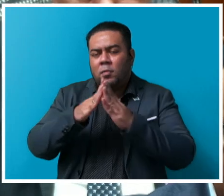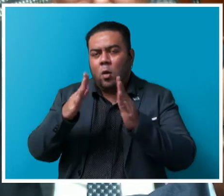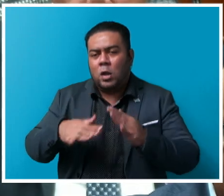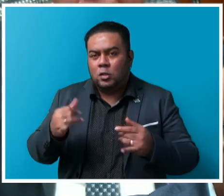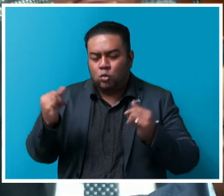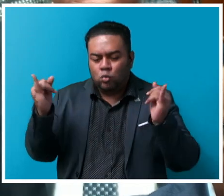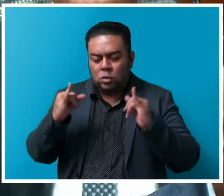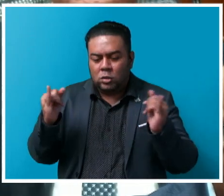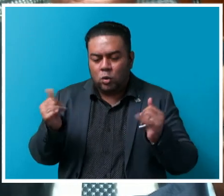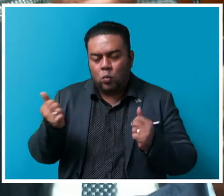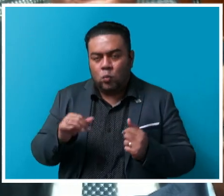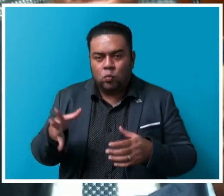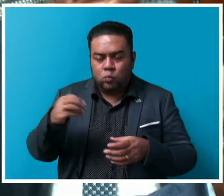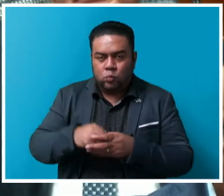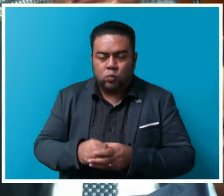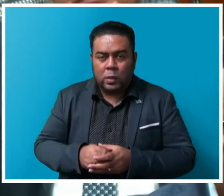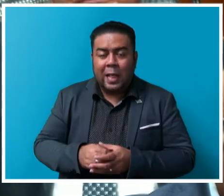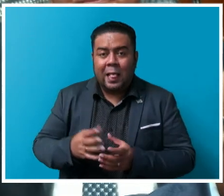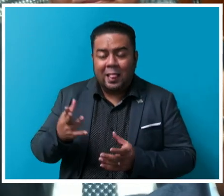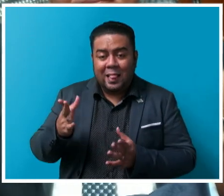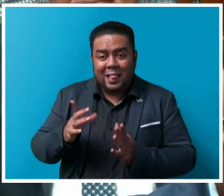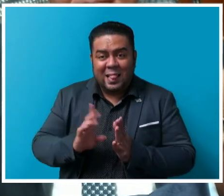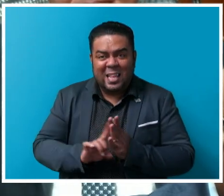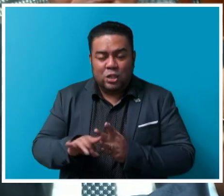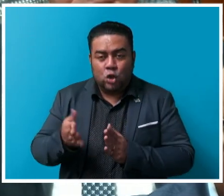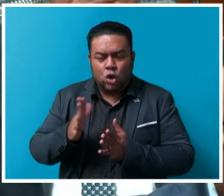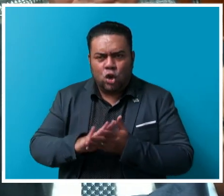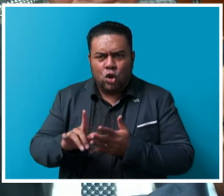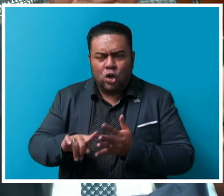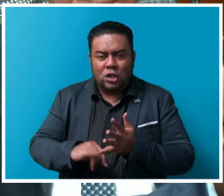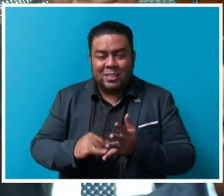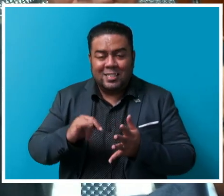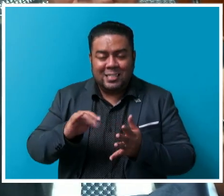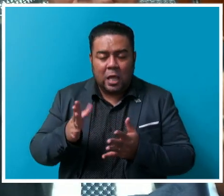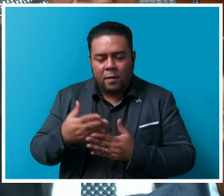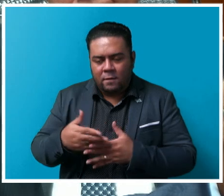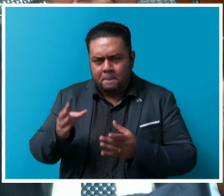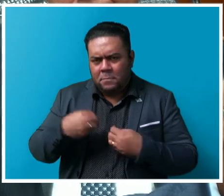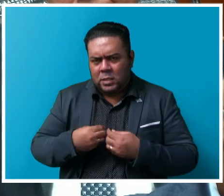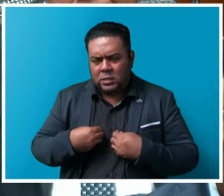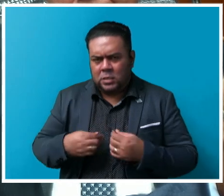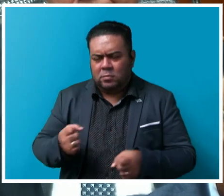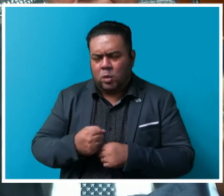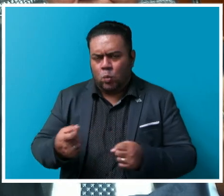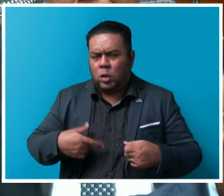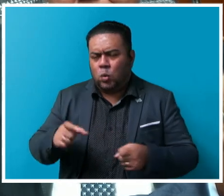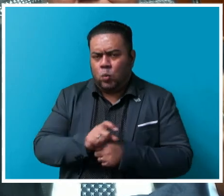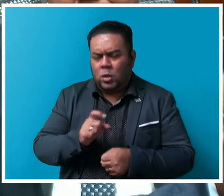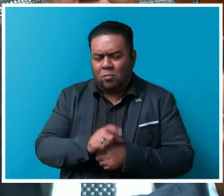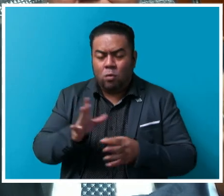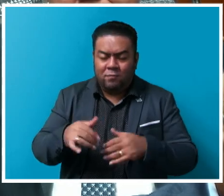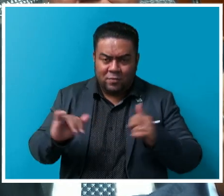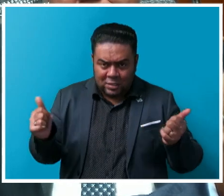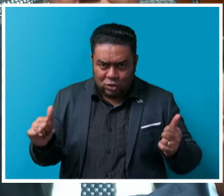Fiji. The Lyndhurst Business Park sets to break ground before mid-year and will create on completion